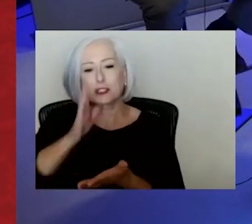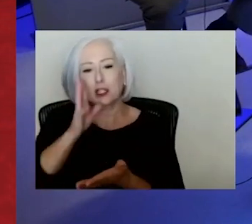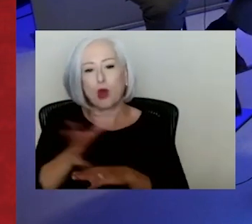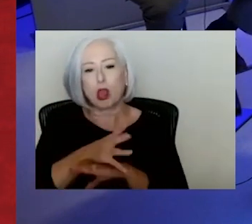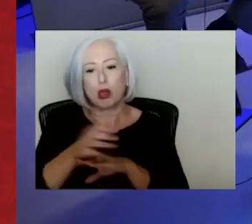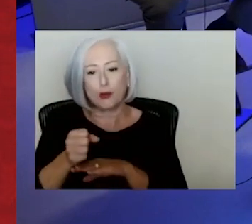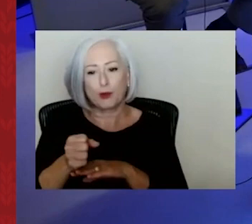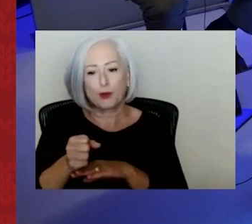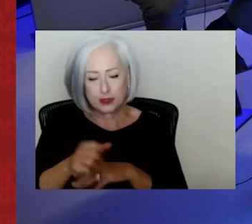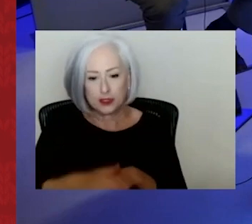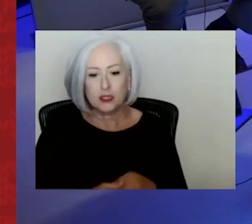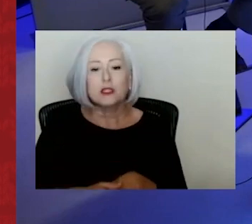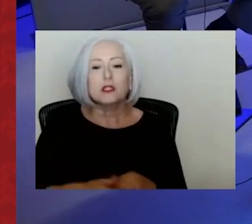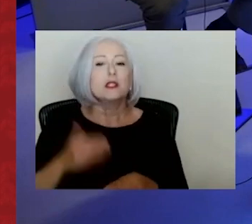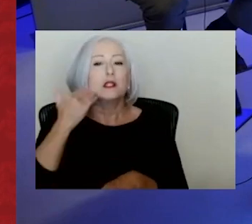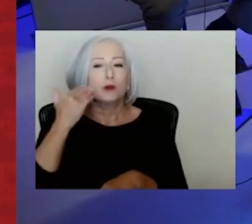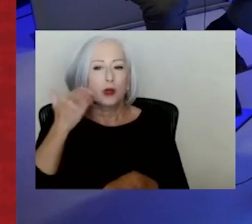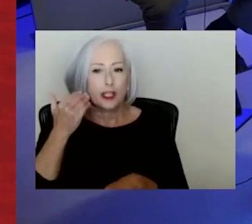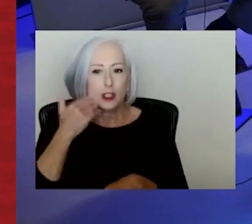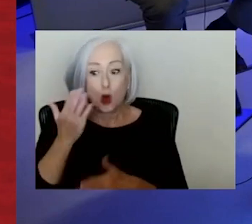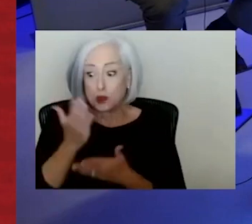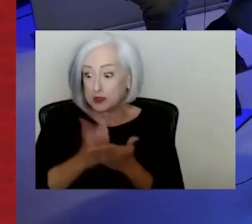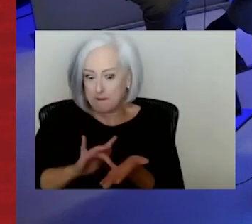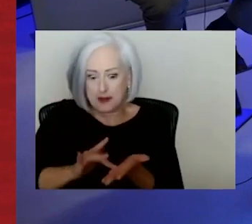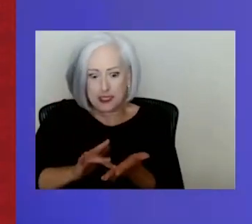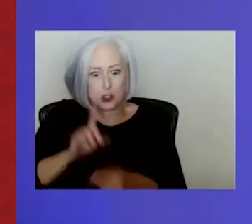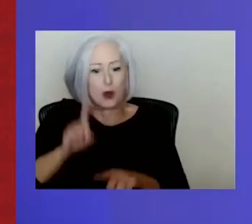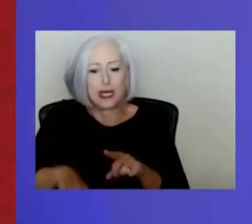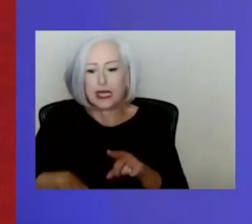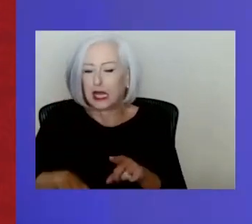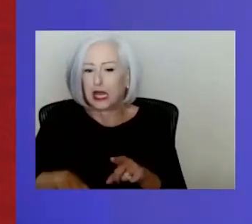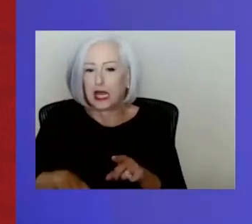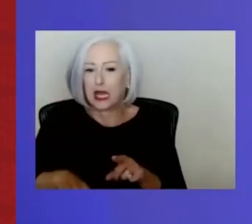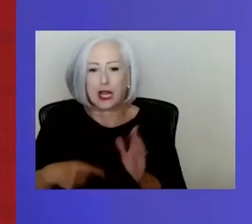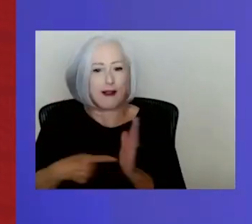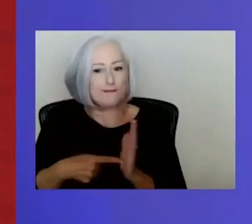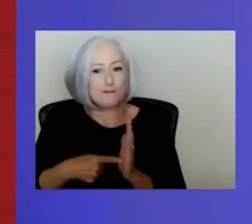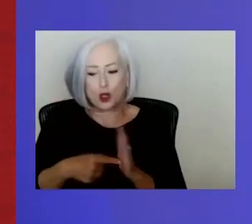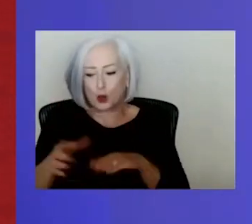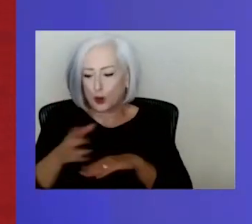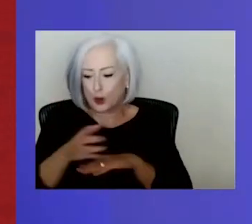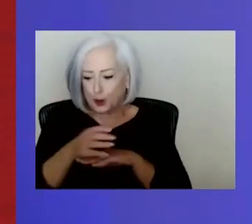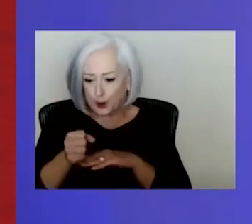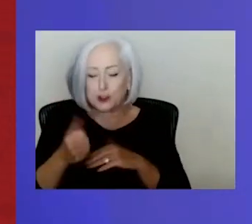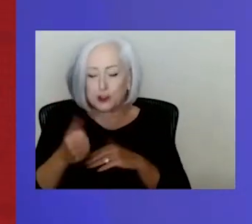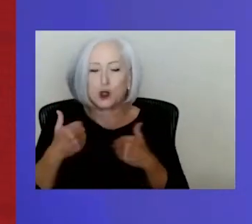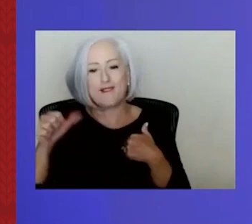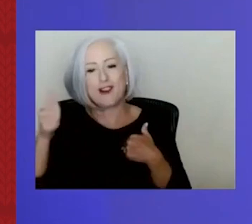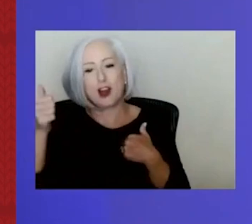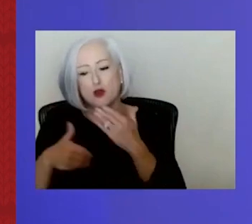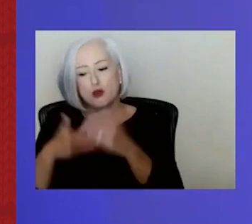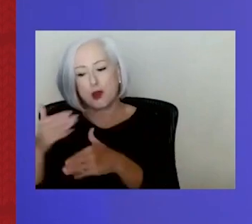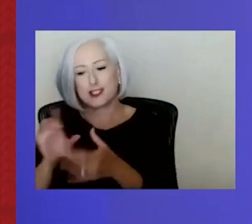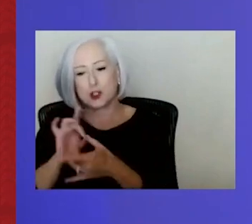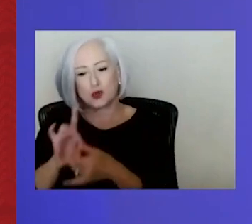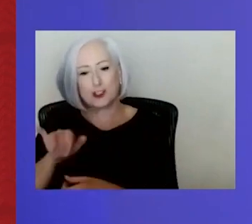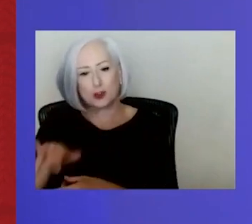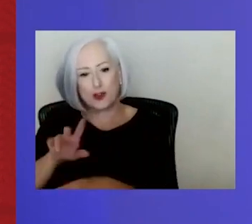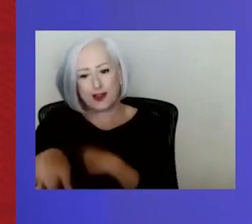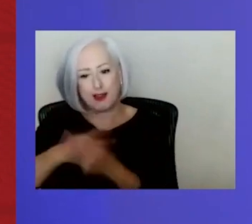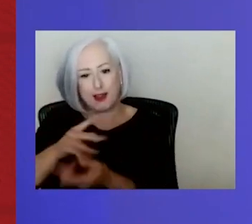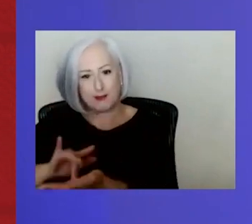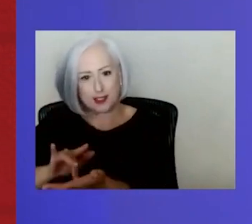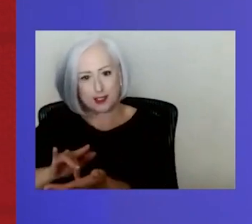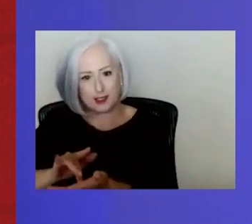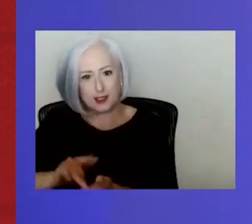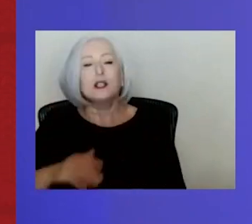certain drugs that we absolutely can't run out of, and so we have sort of an extra process around those. We also leverage warehouse space to sort